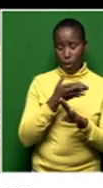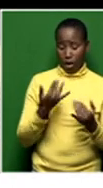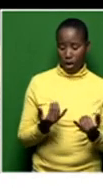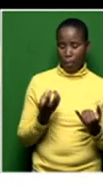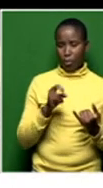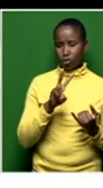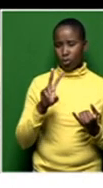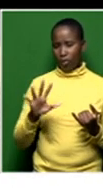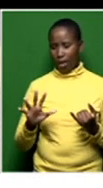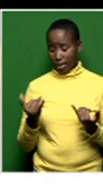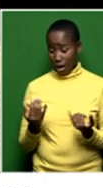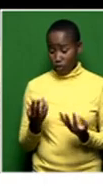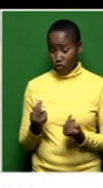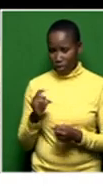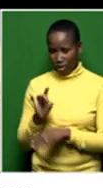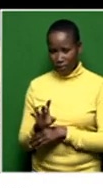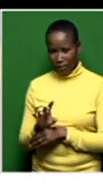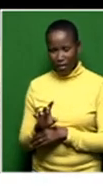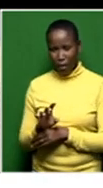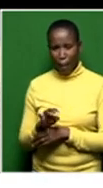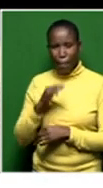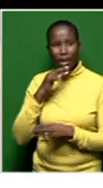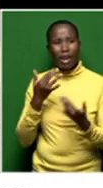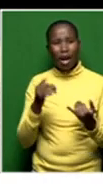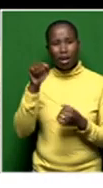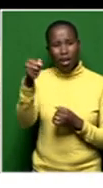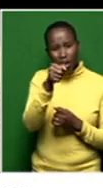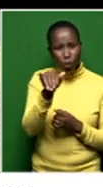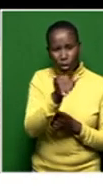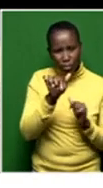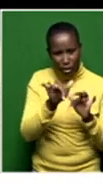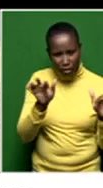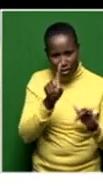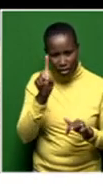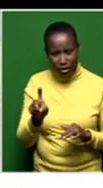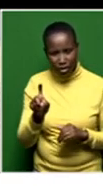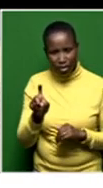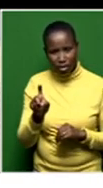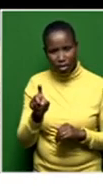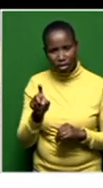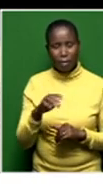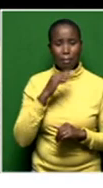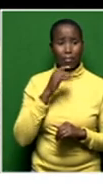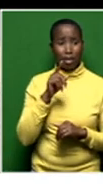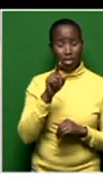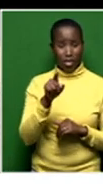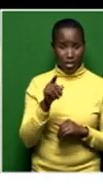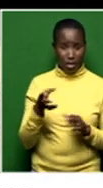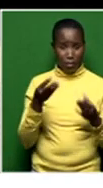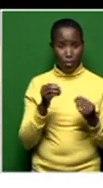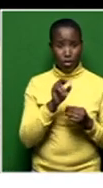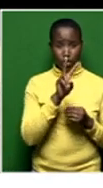well. What kind of staff are they now hiring and re-implementing? I mean, does it conflict with